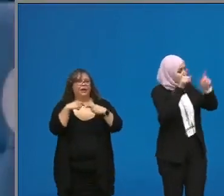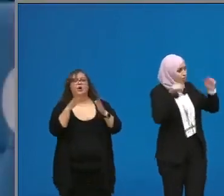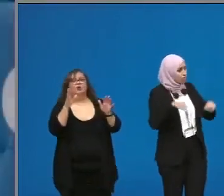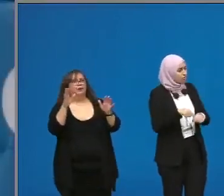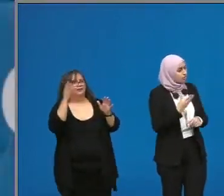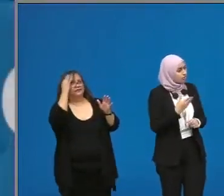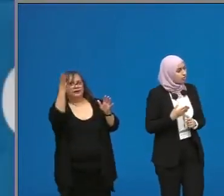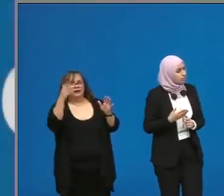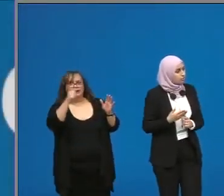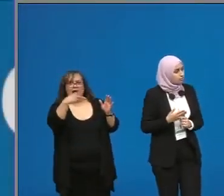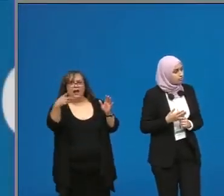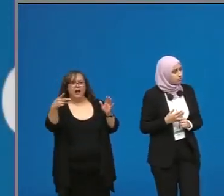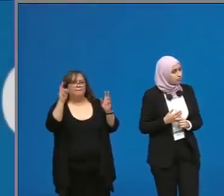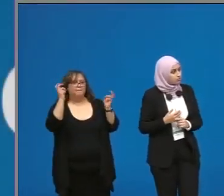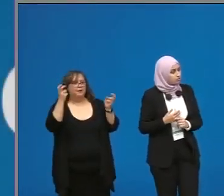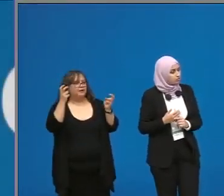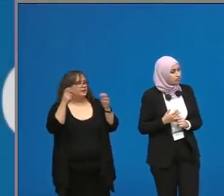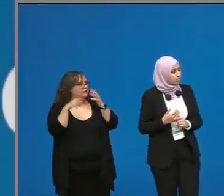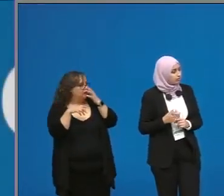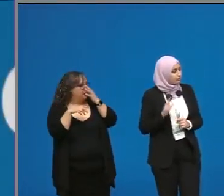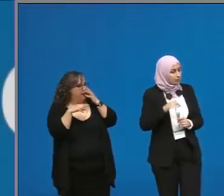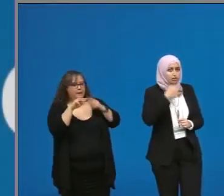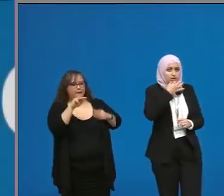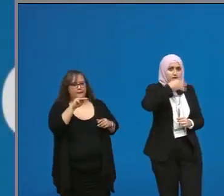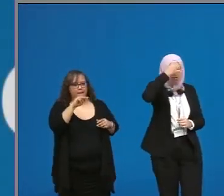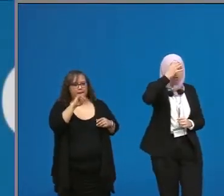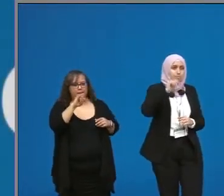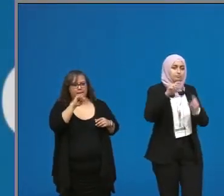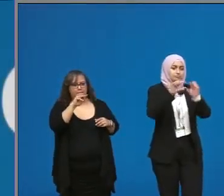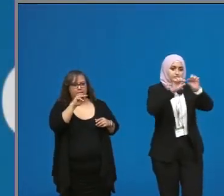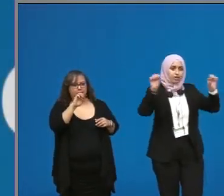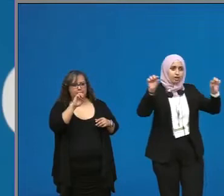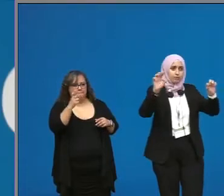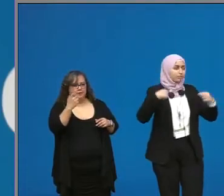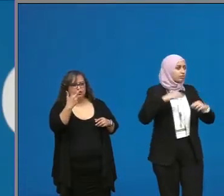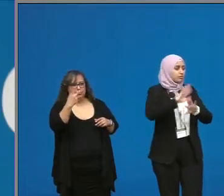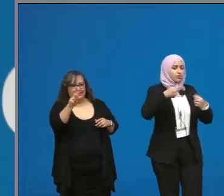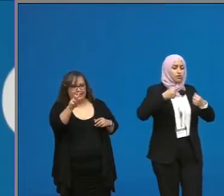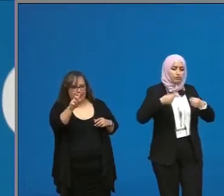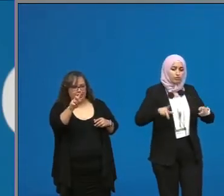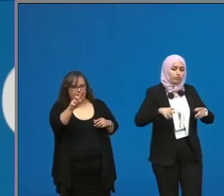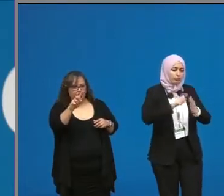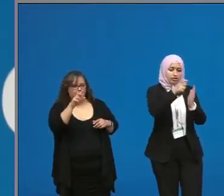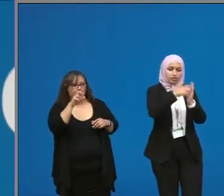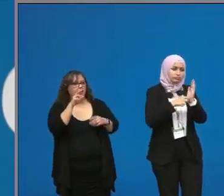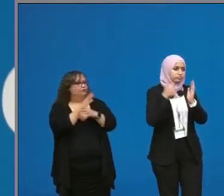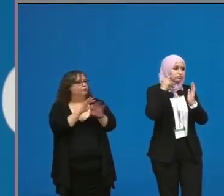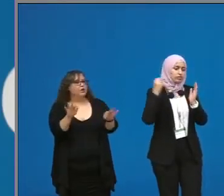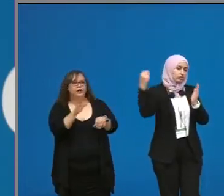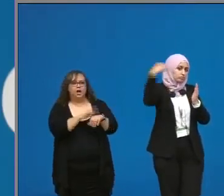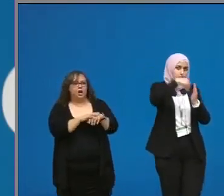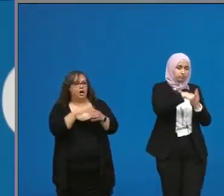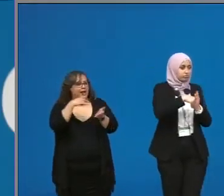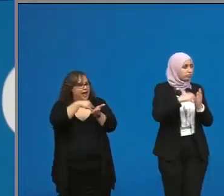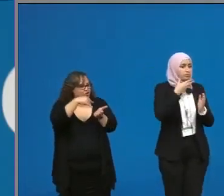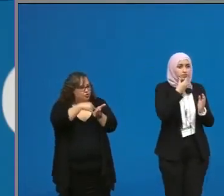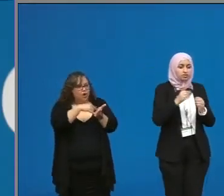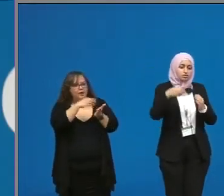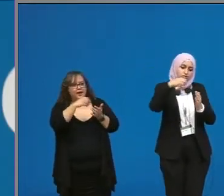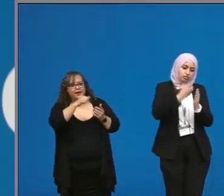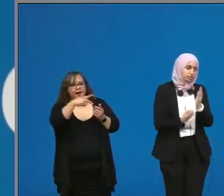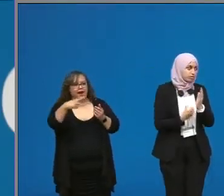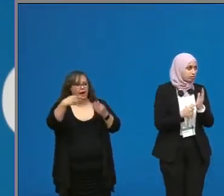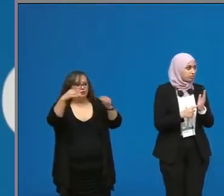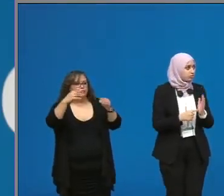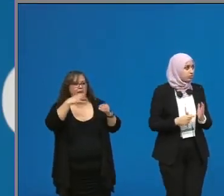I'm here. It's called Mimics 3D. Find it, please. It's for free on the App Store, on the Android, okay? Download it. It's